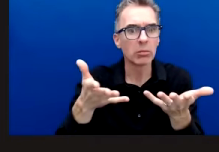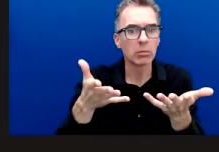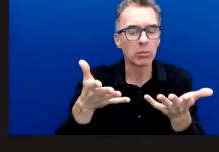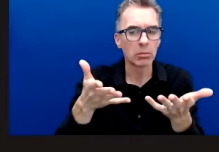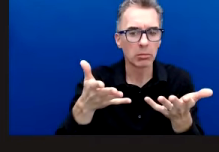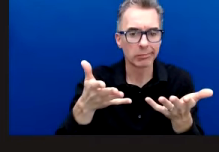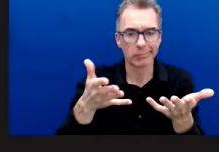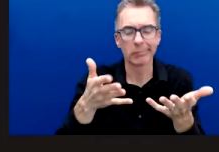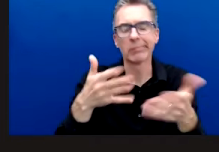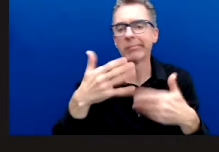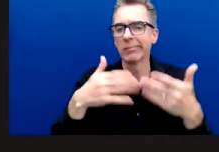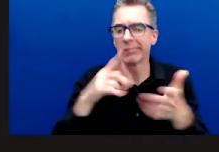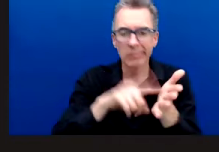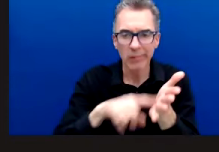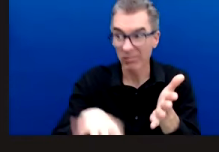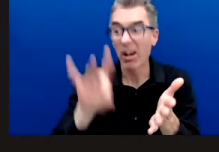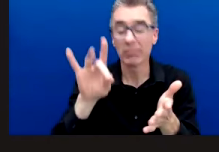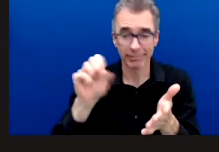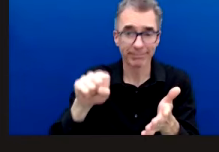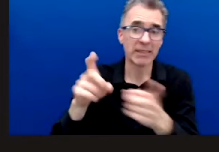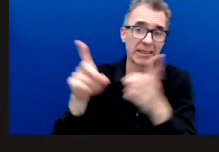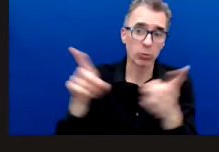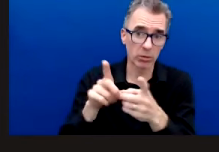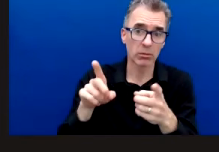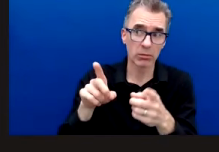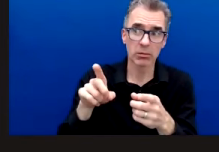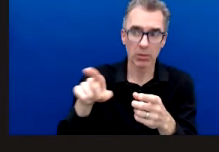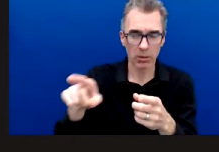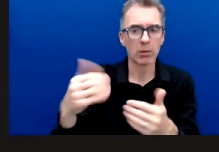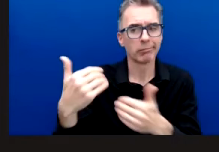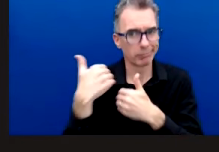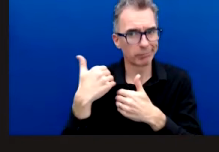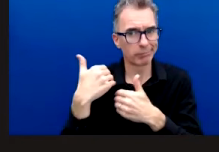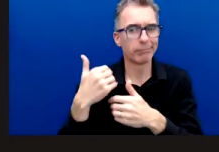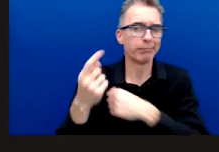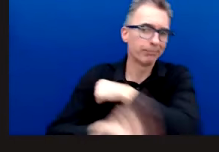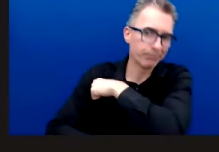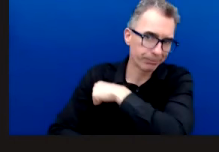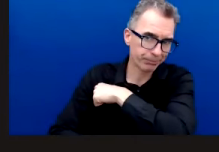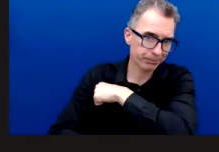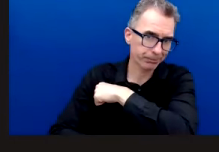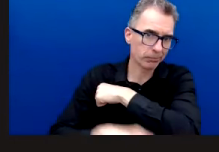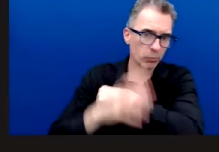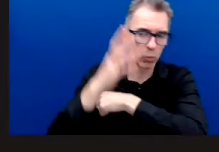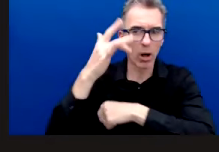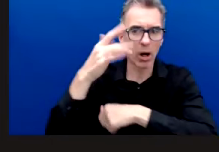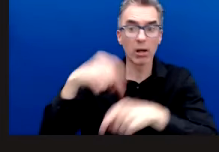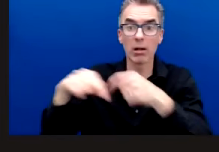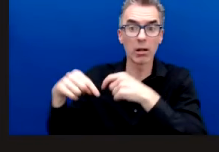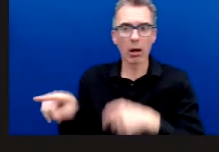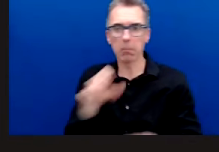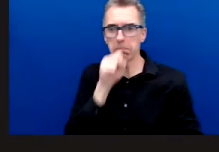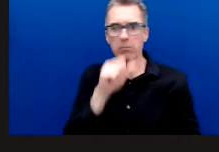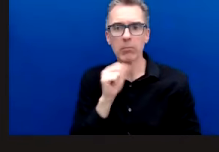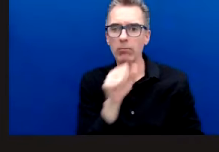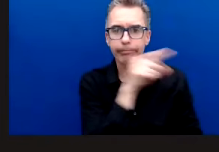to be liable for certain other issues that occurred after the fact because the incident was never reported and